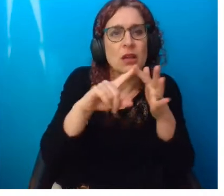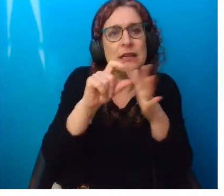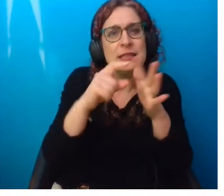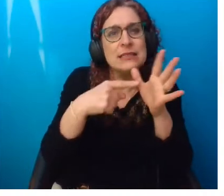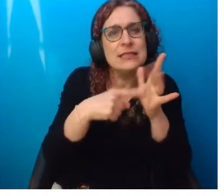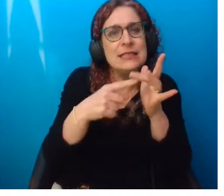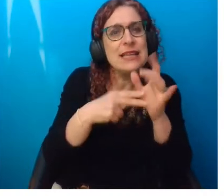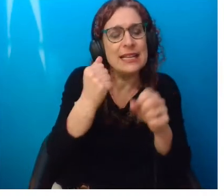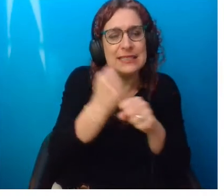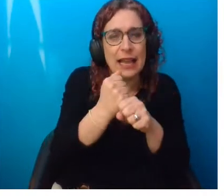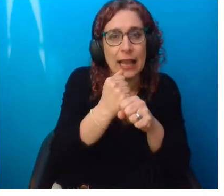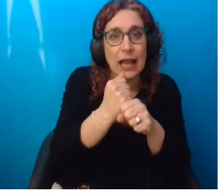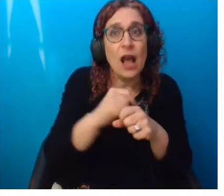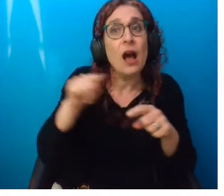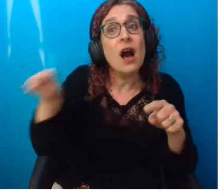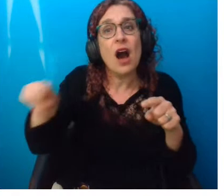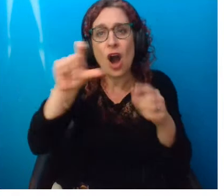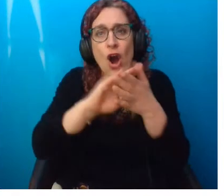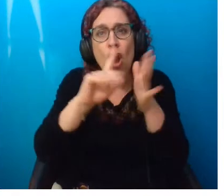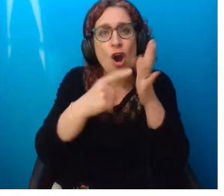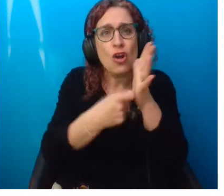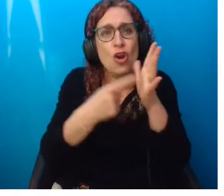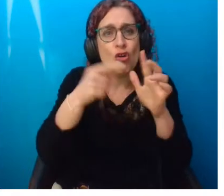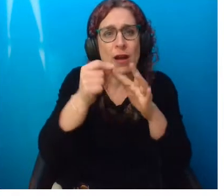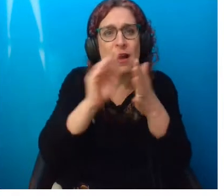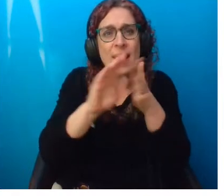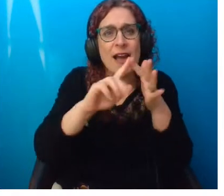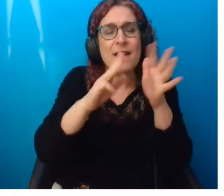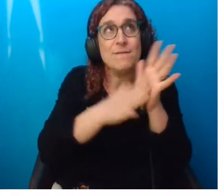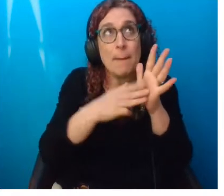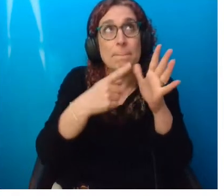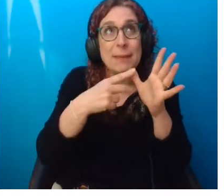chlorphenamine, which many people take, which is sedating.